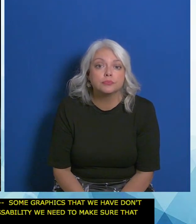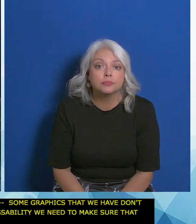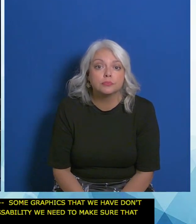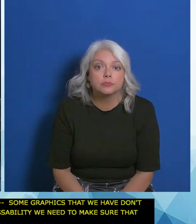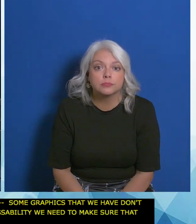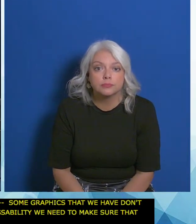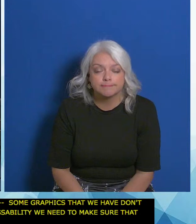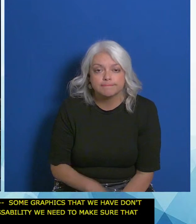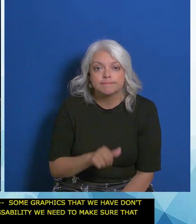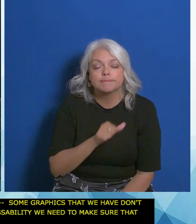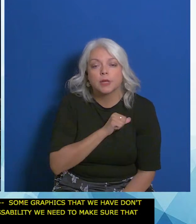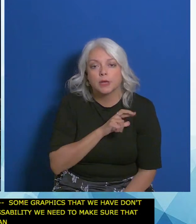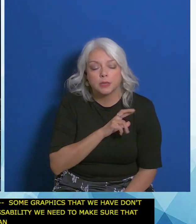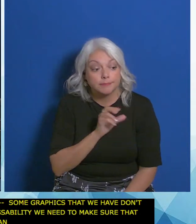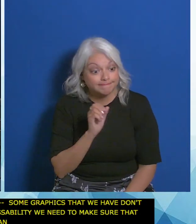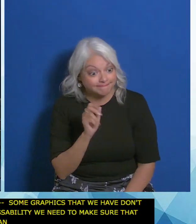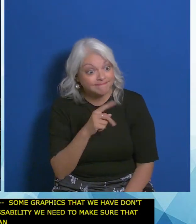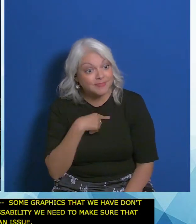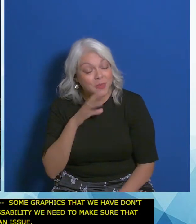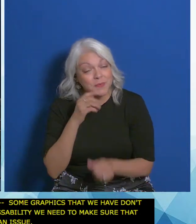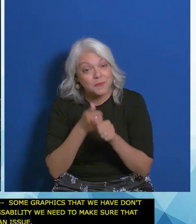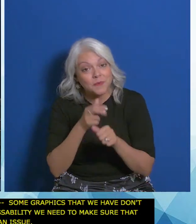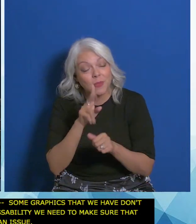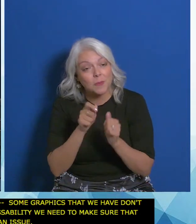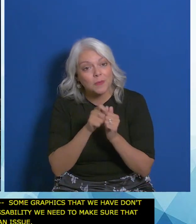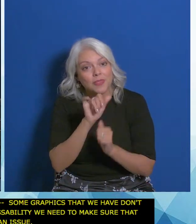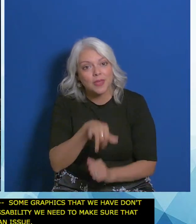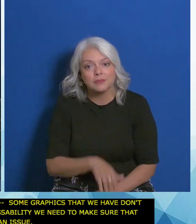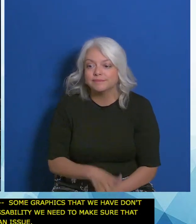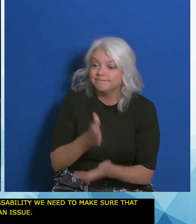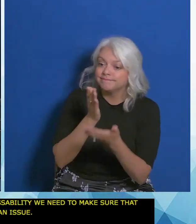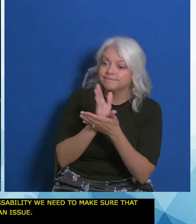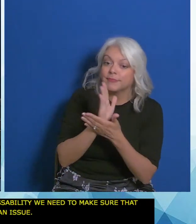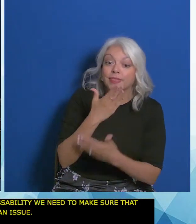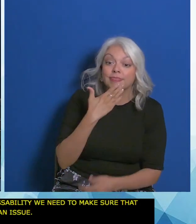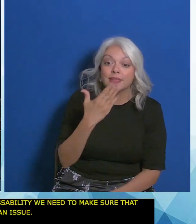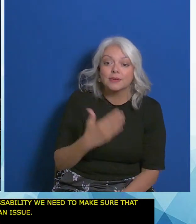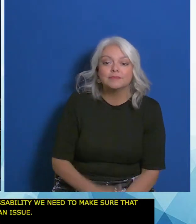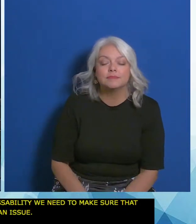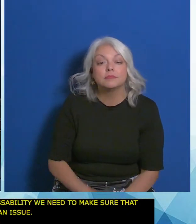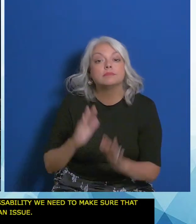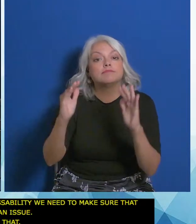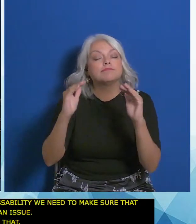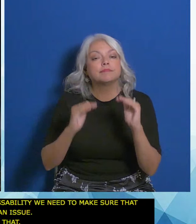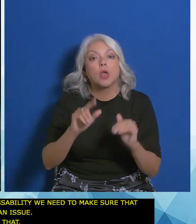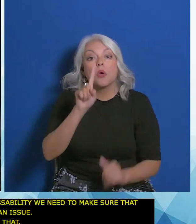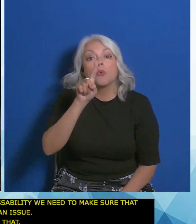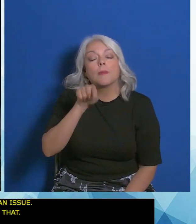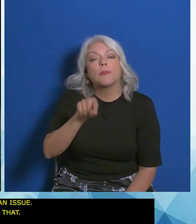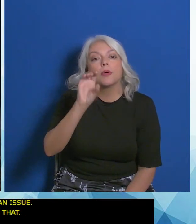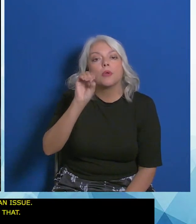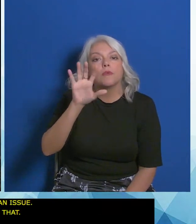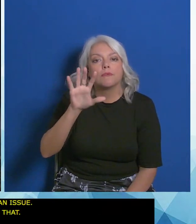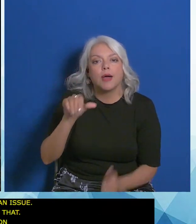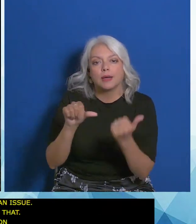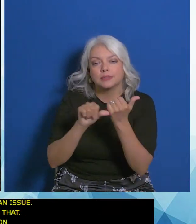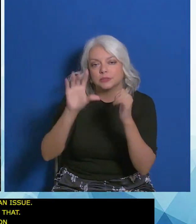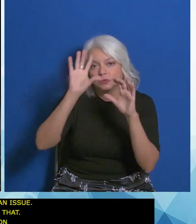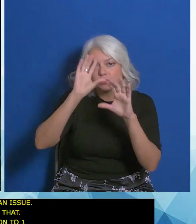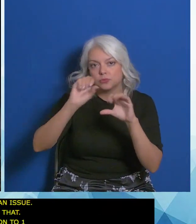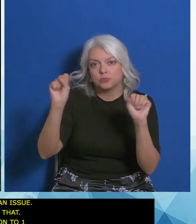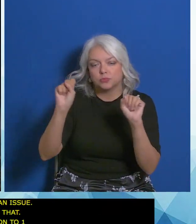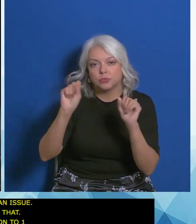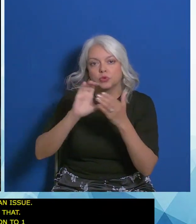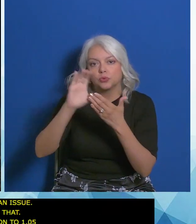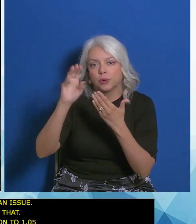All right. I will follow up on that. All right. Thank you. We can move on to 1.05, Assistant Superintendent